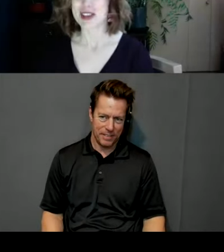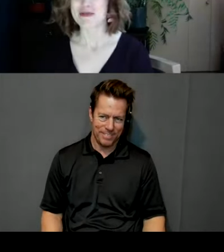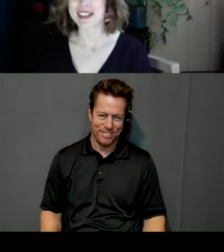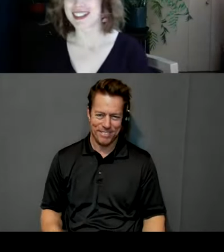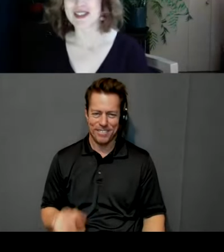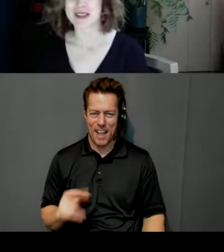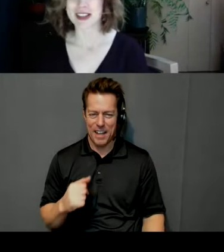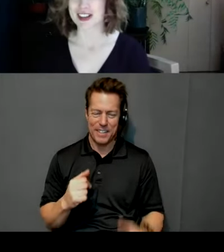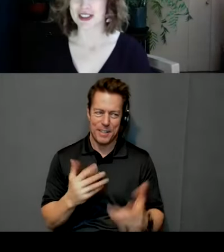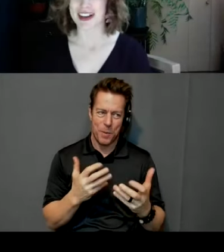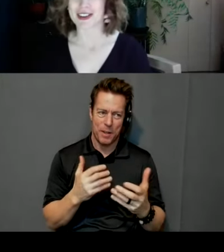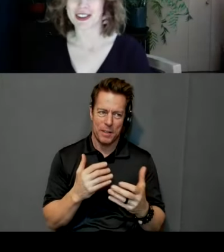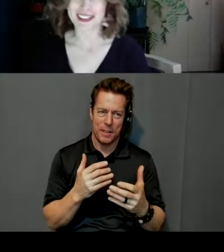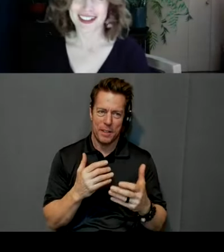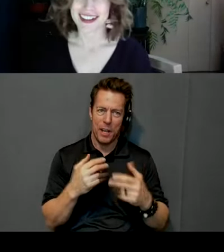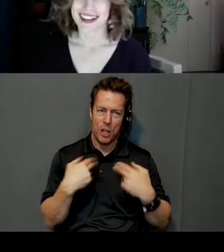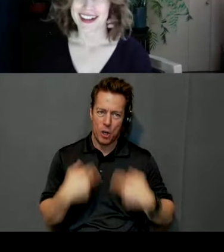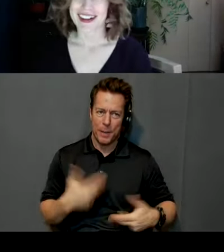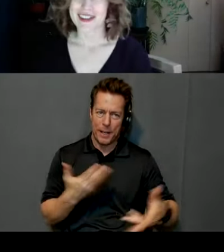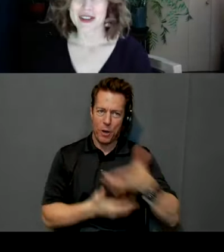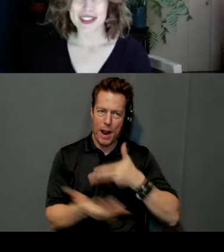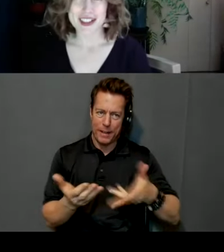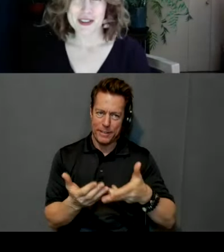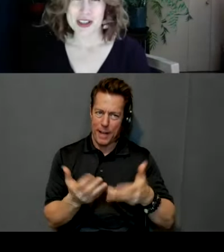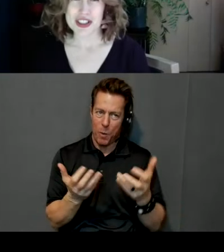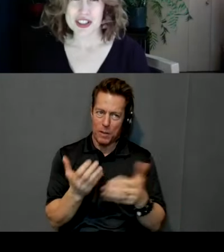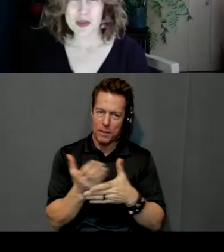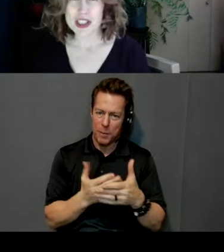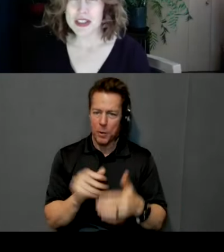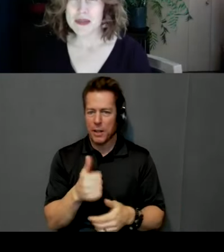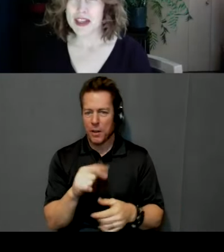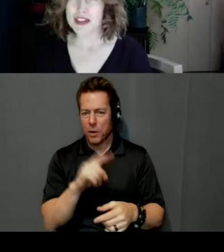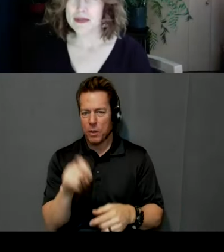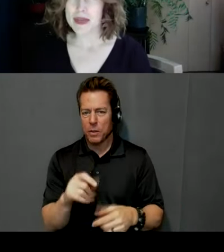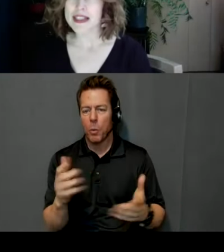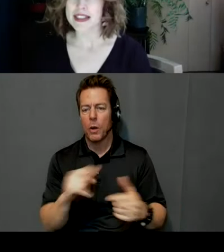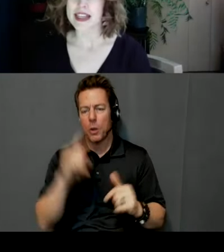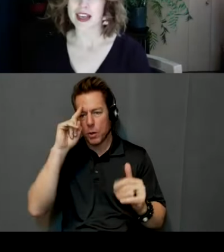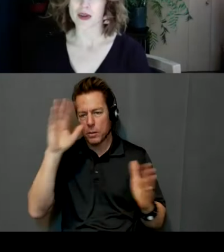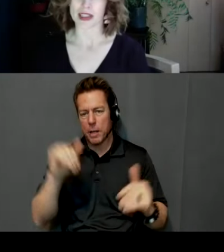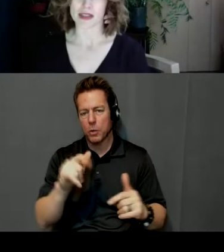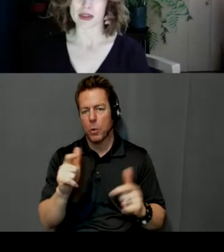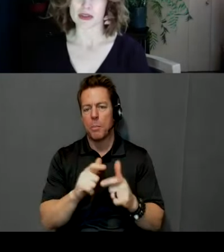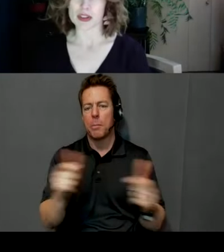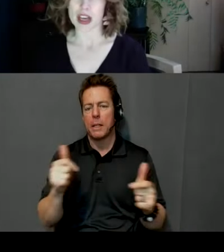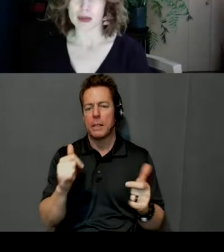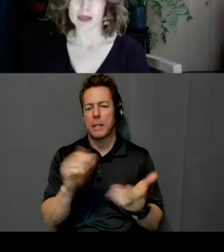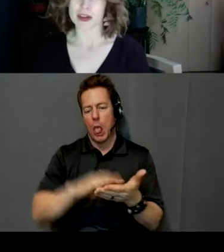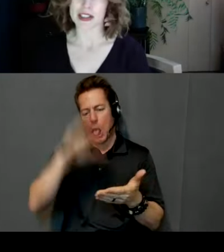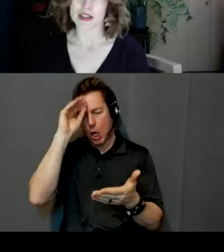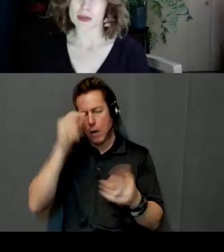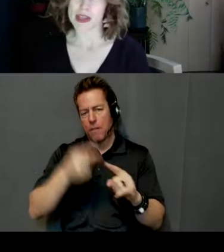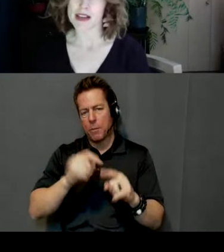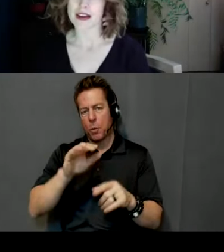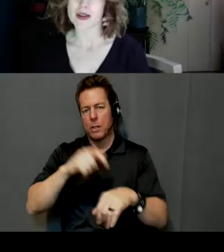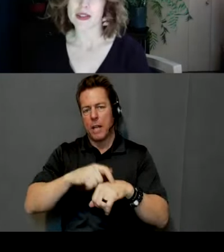some human interaction at all. We have another question. What do you expect your biggest takeaway to be from your time and experience